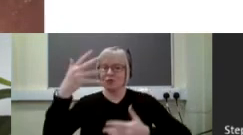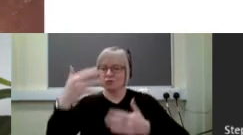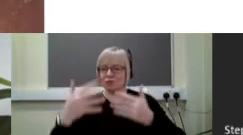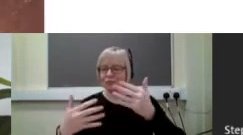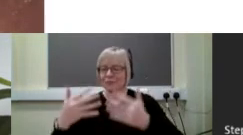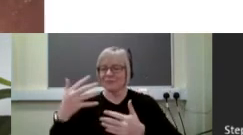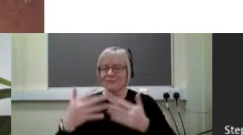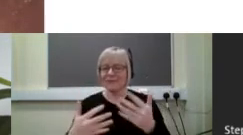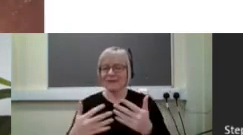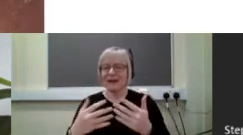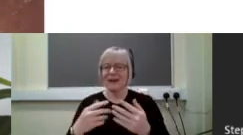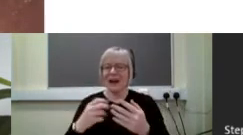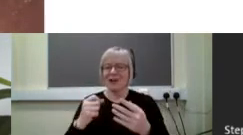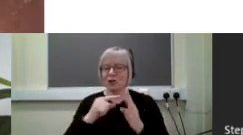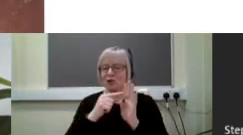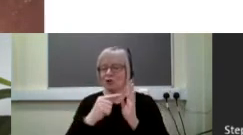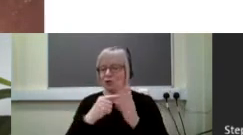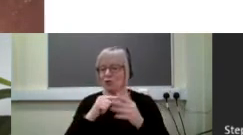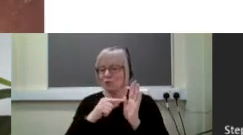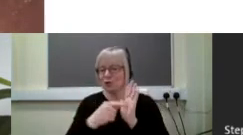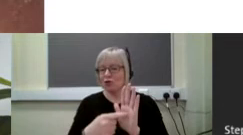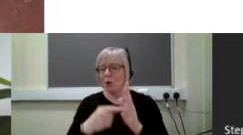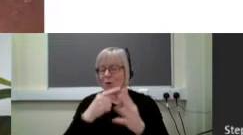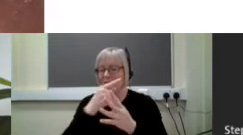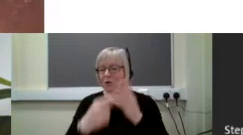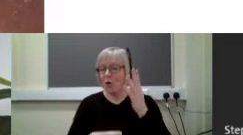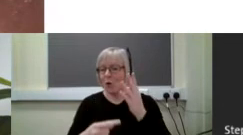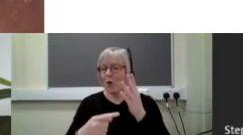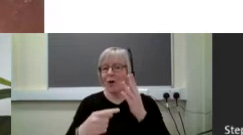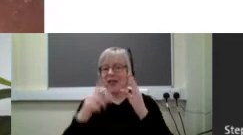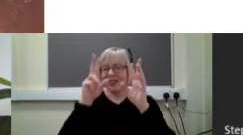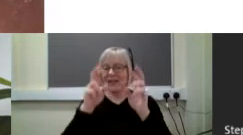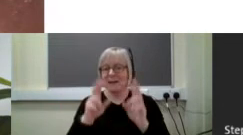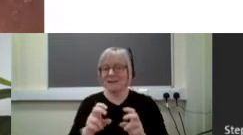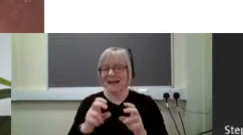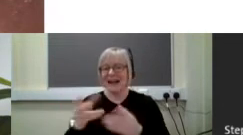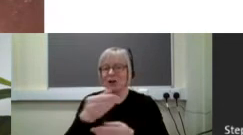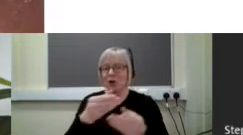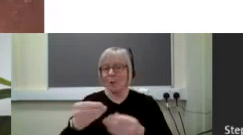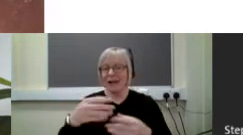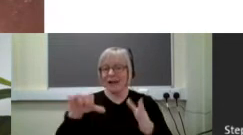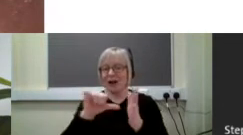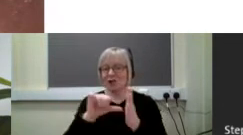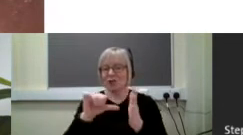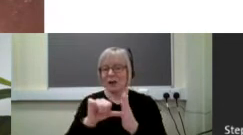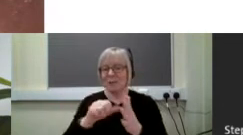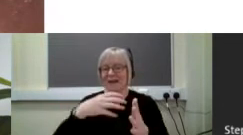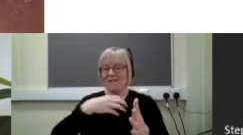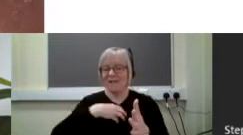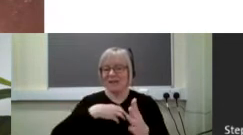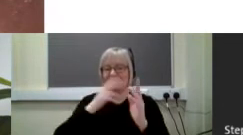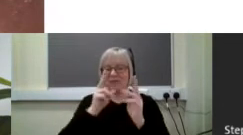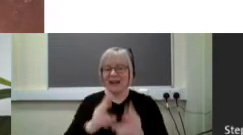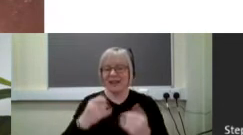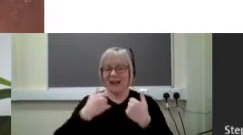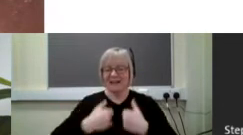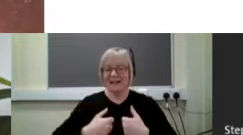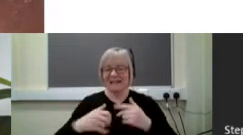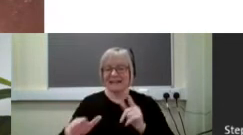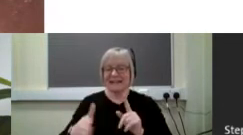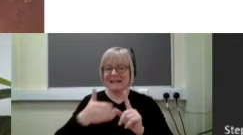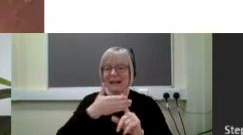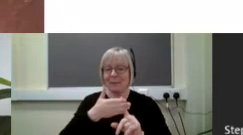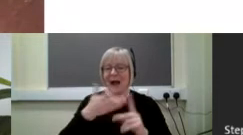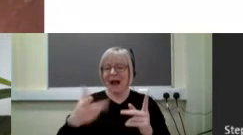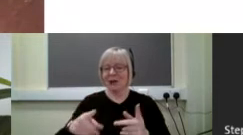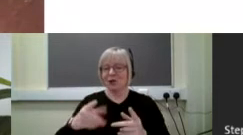4 interlinking themes: economic hardship, fear of death and illness, stigma and isolation, and school and social life.